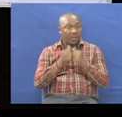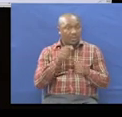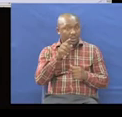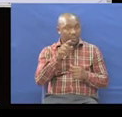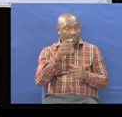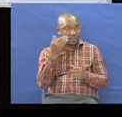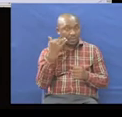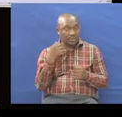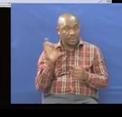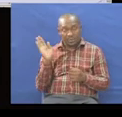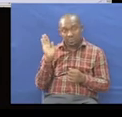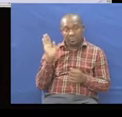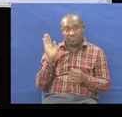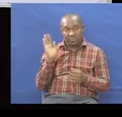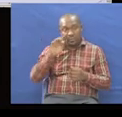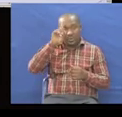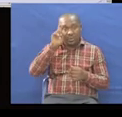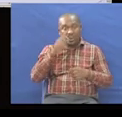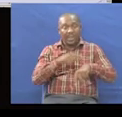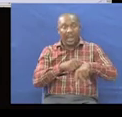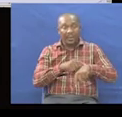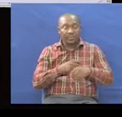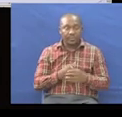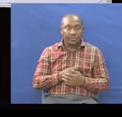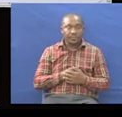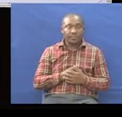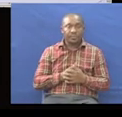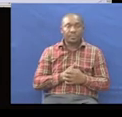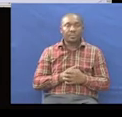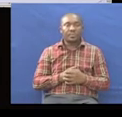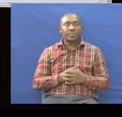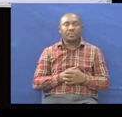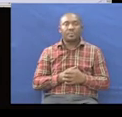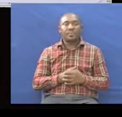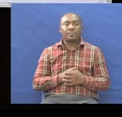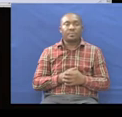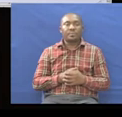Now I would like you to tell me, what time is it shown